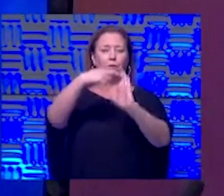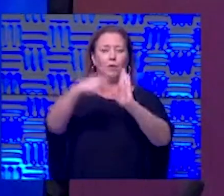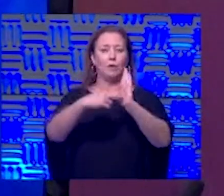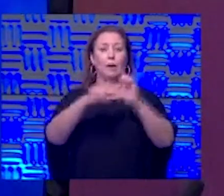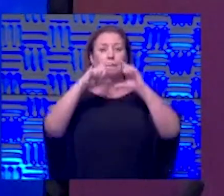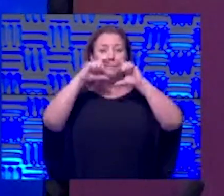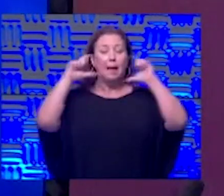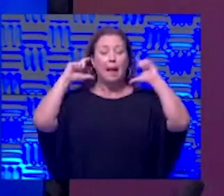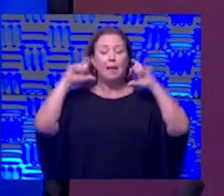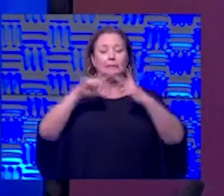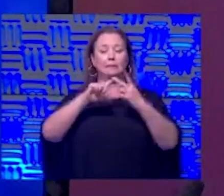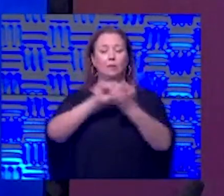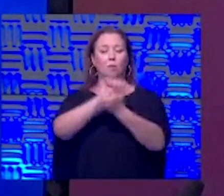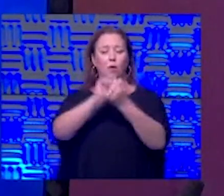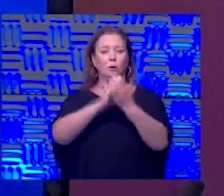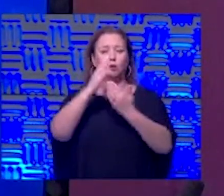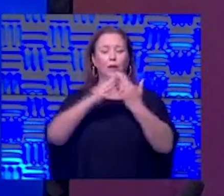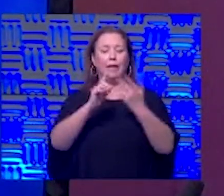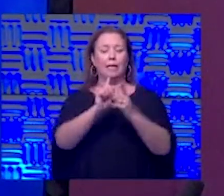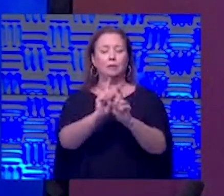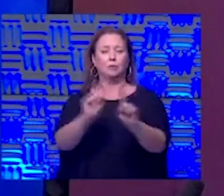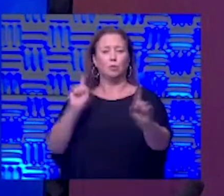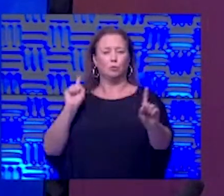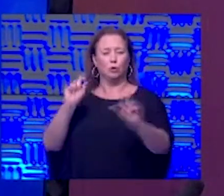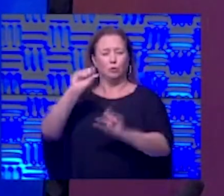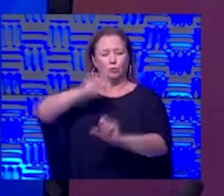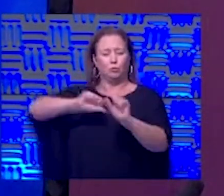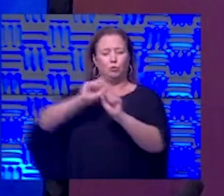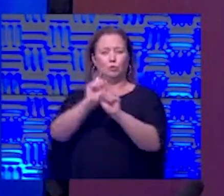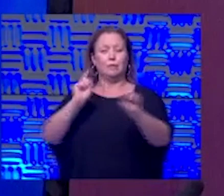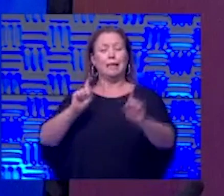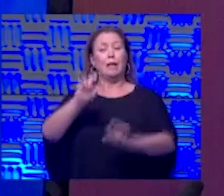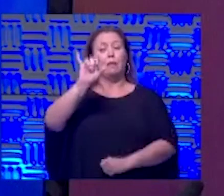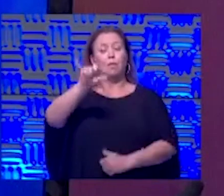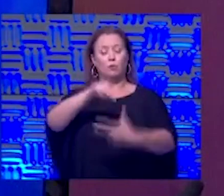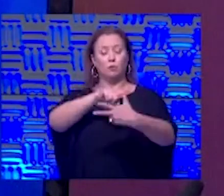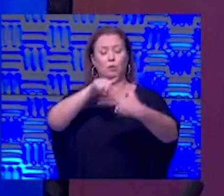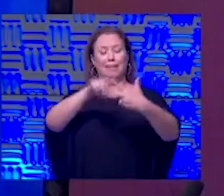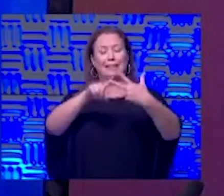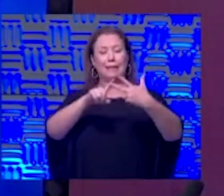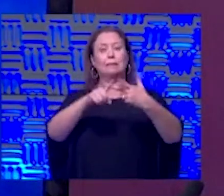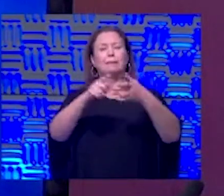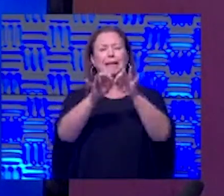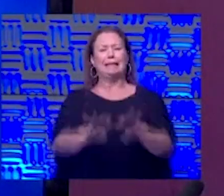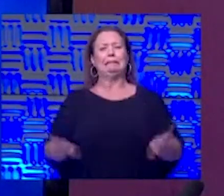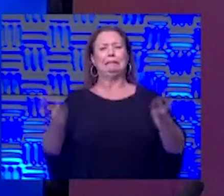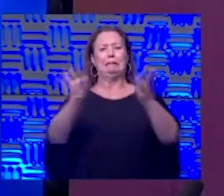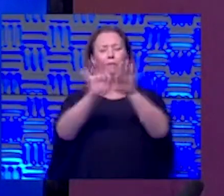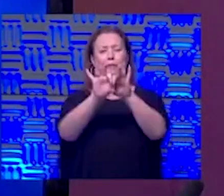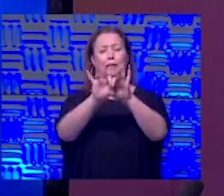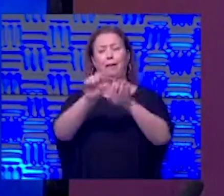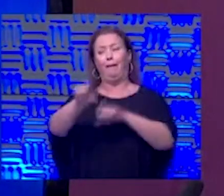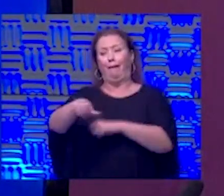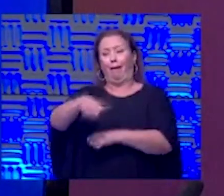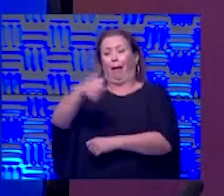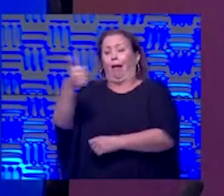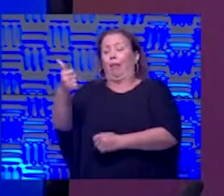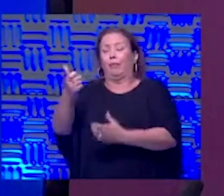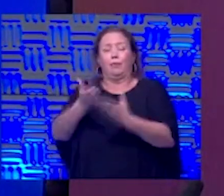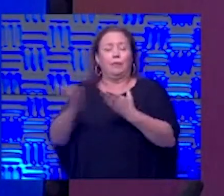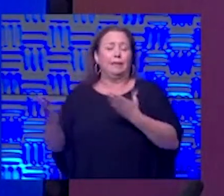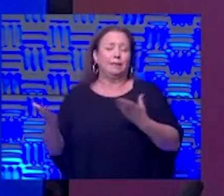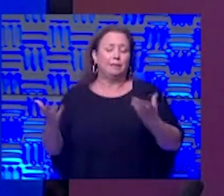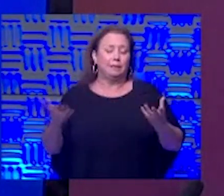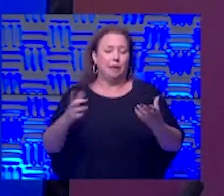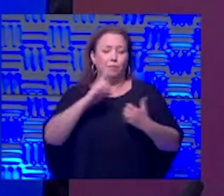Face masks, hand washing, social distancing are the things that we know make a difference. Anything else, I